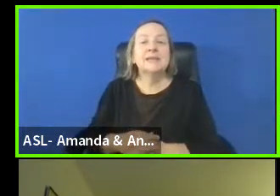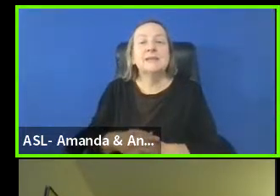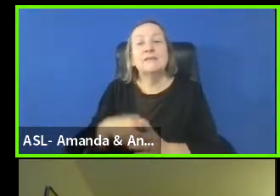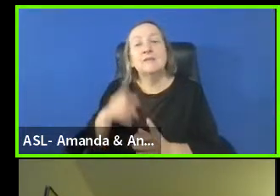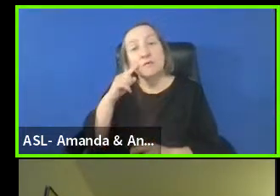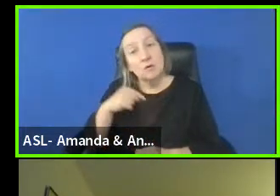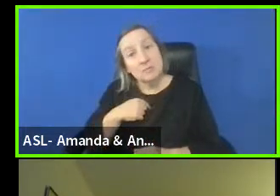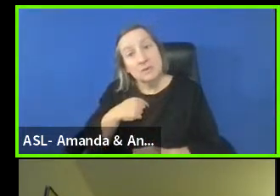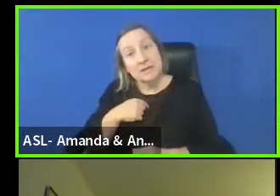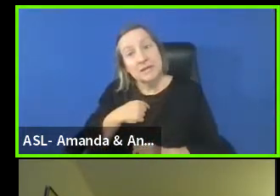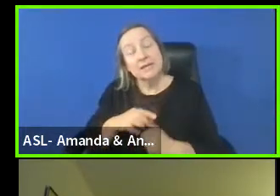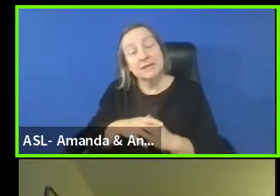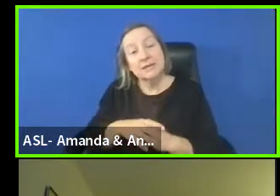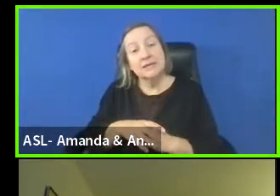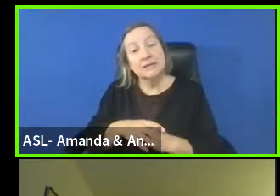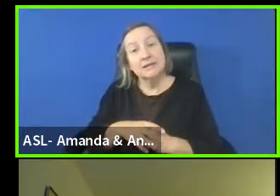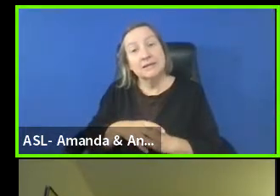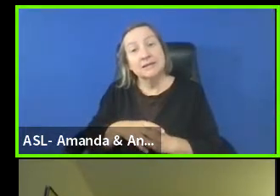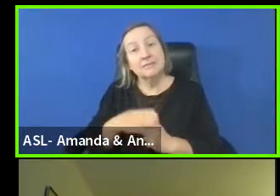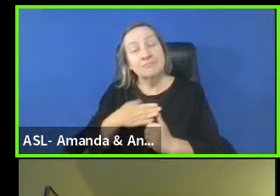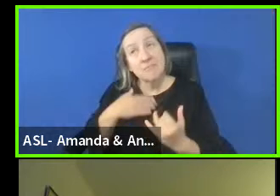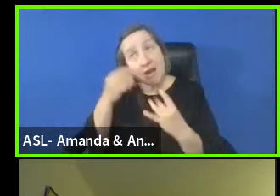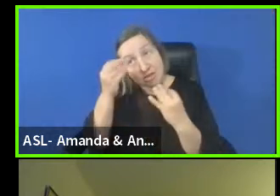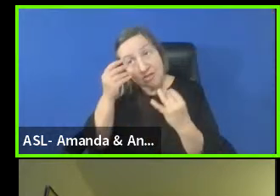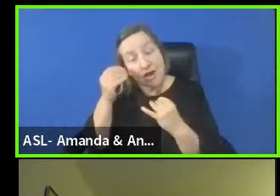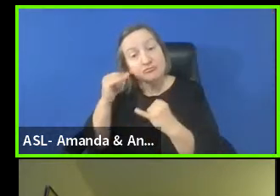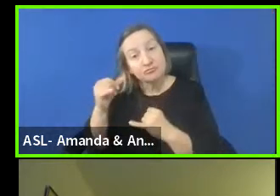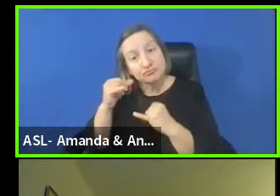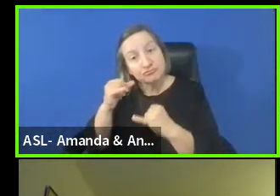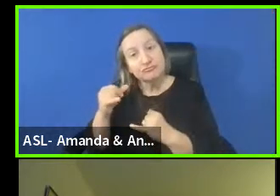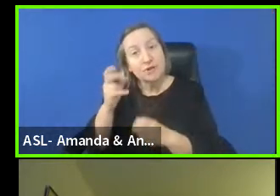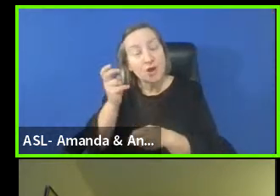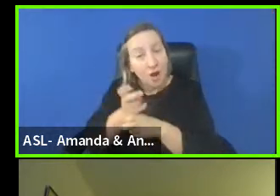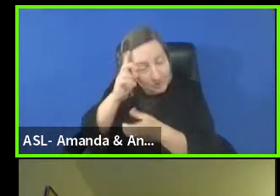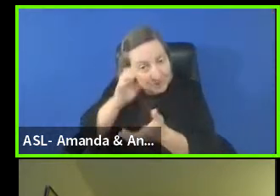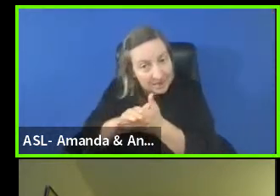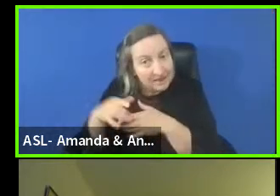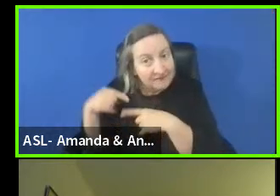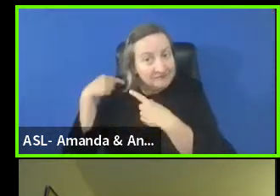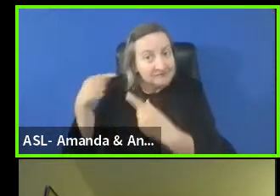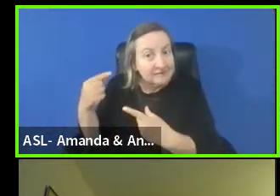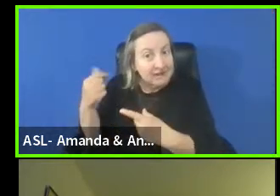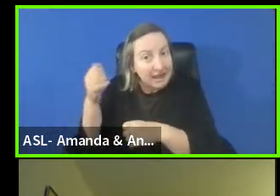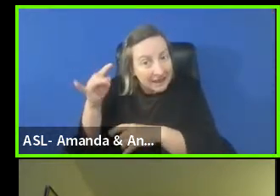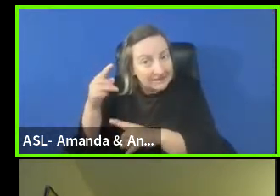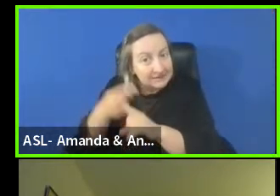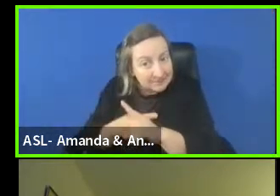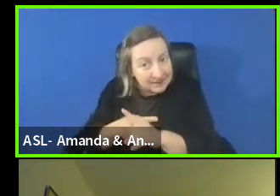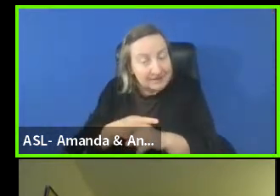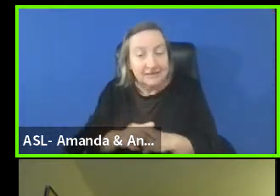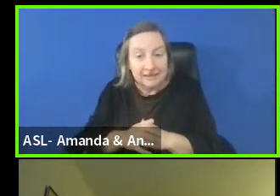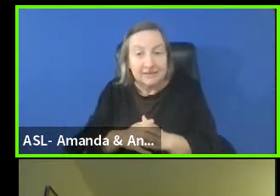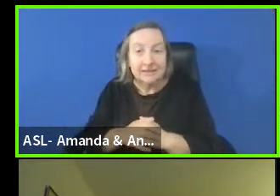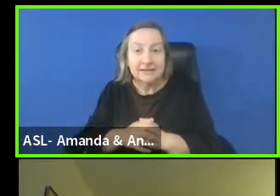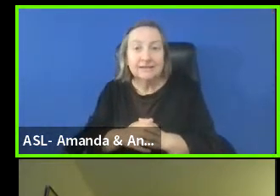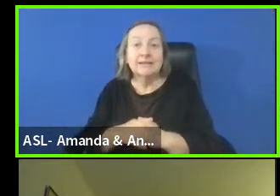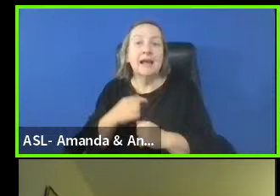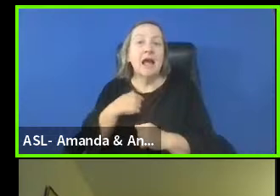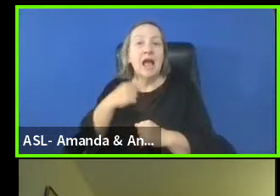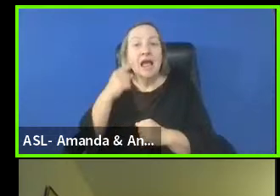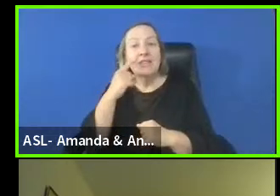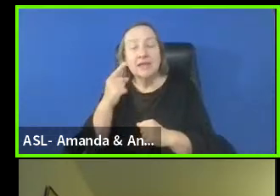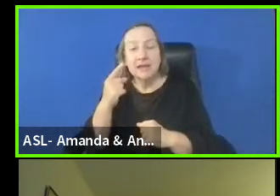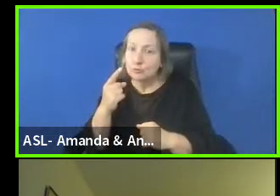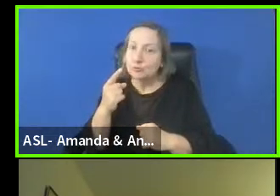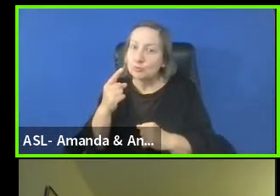me, you echo my thoughts, and it was just hard for me to believe that it's been 18 months. And but I think there's a light